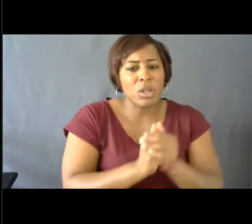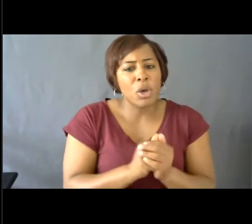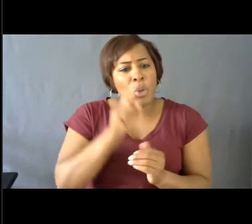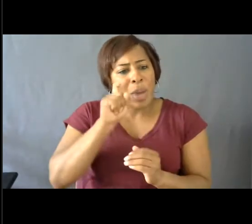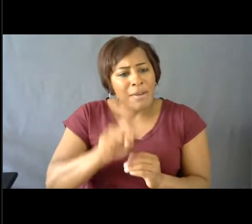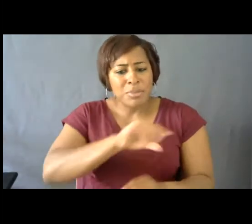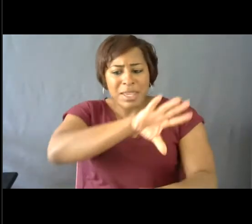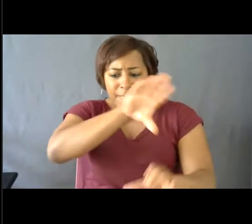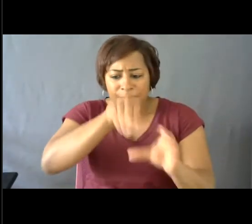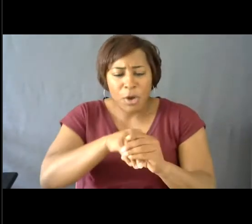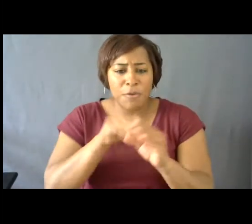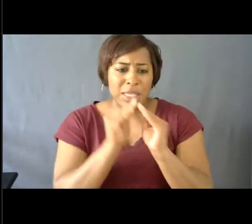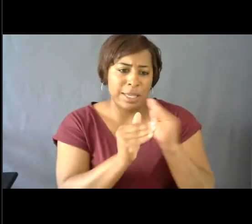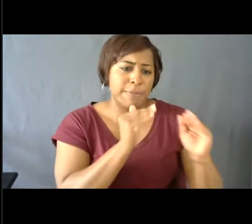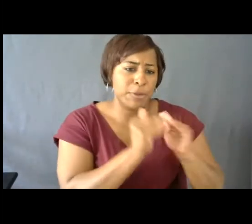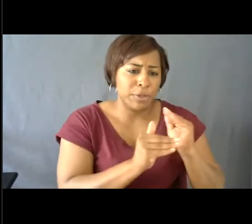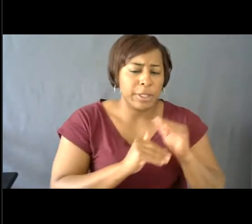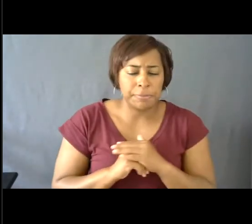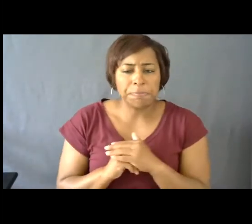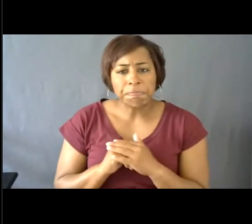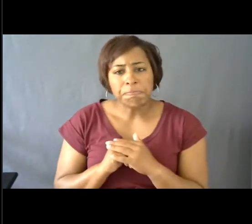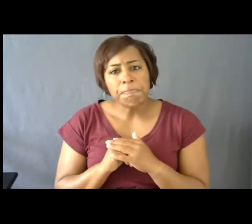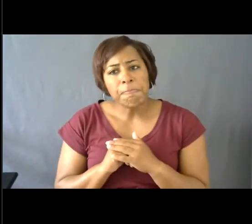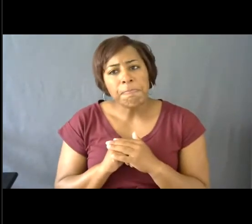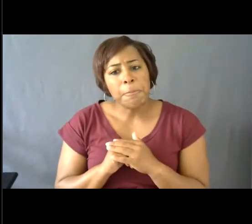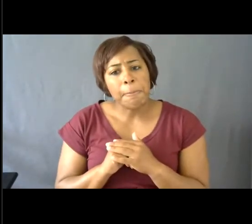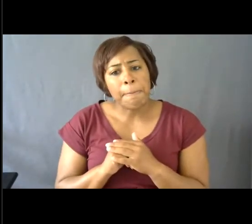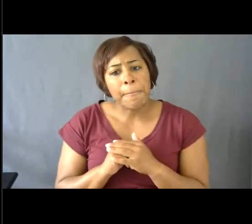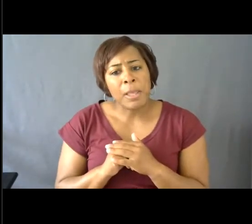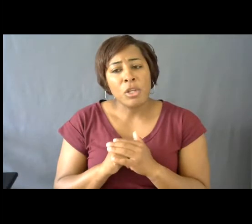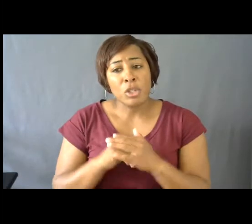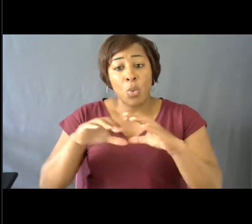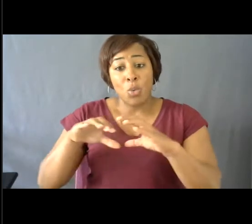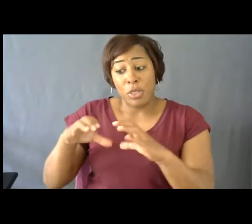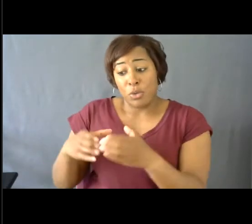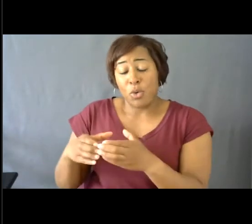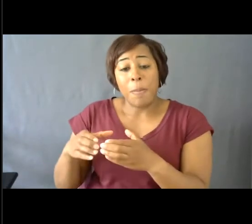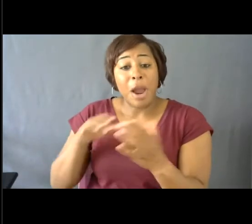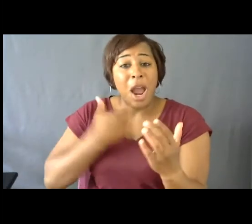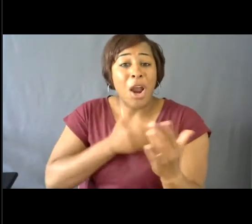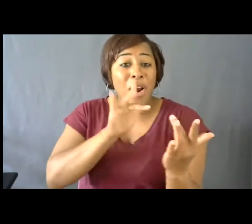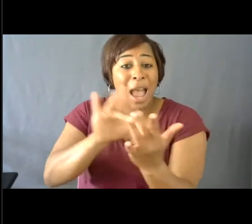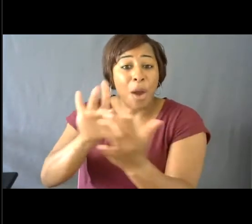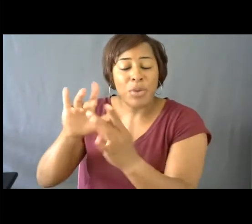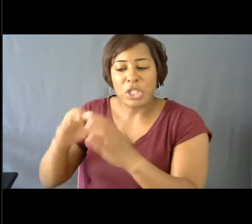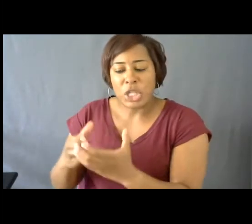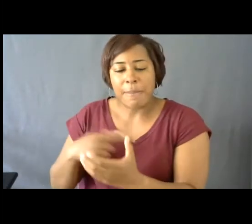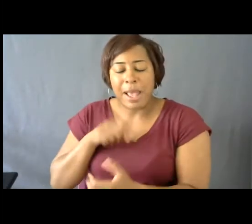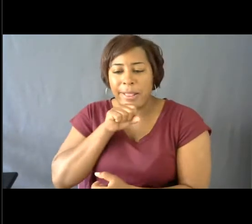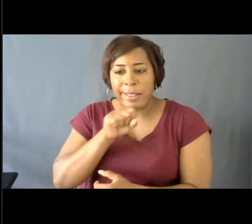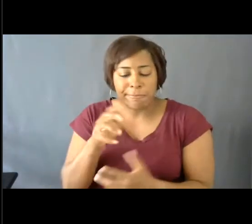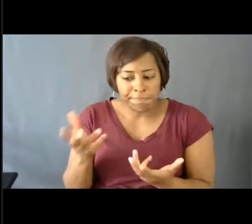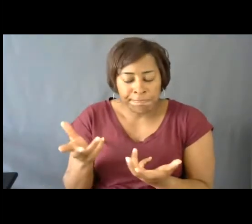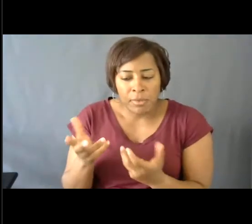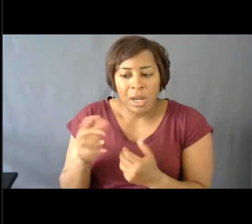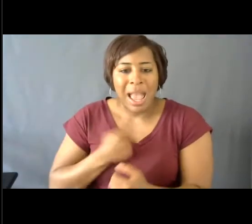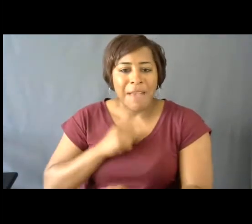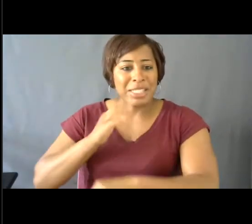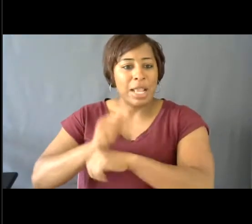And what I love about our group, the outreach team, is I've made a website where, where do I